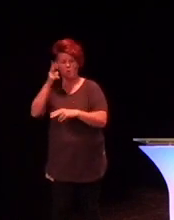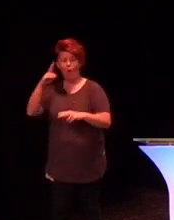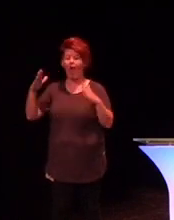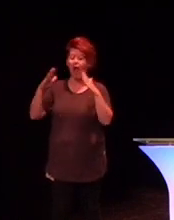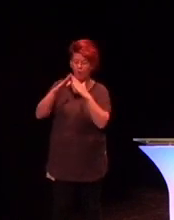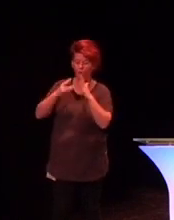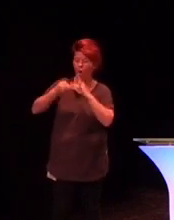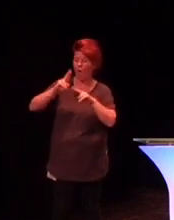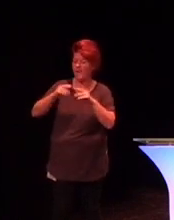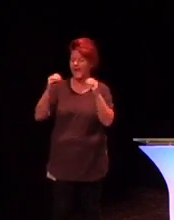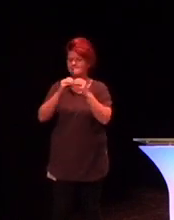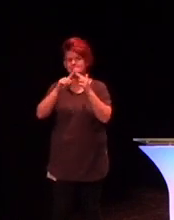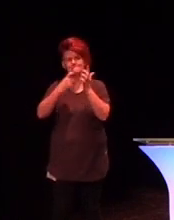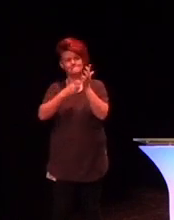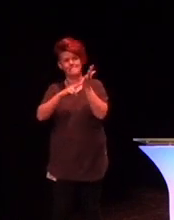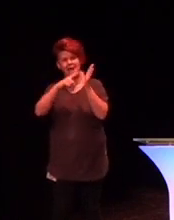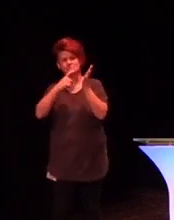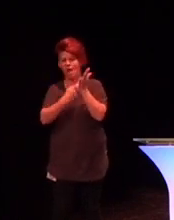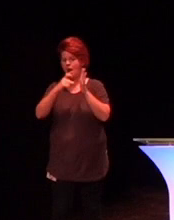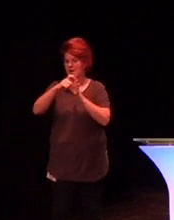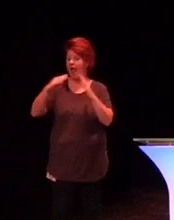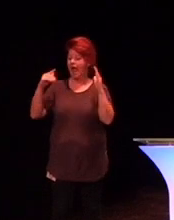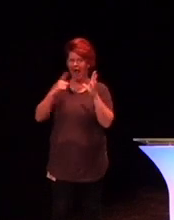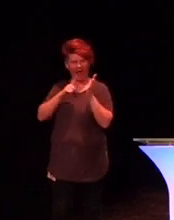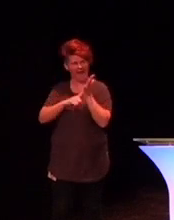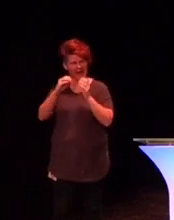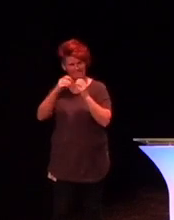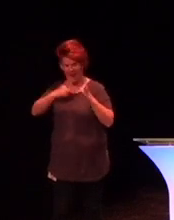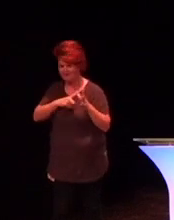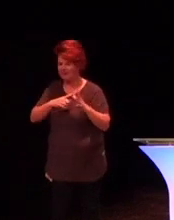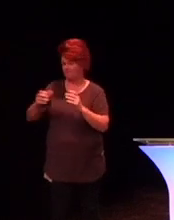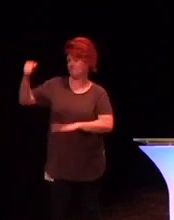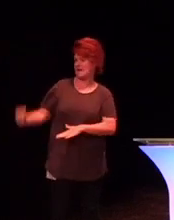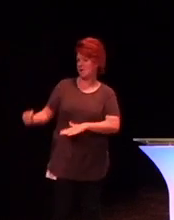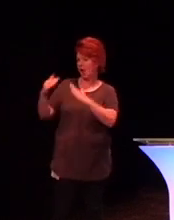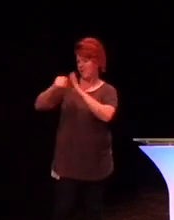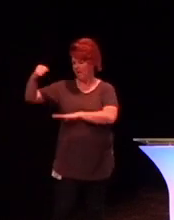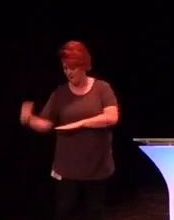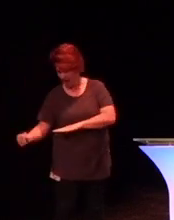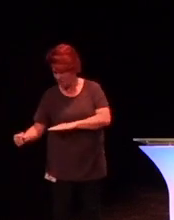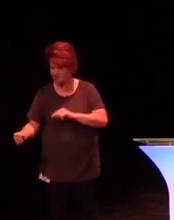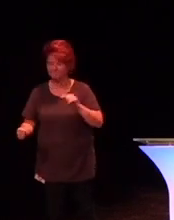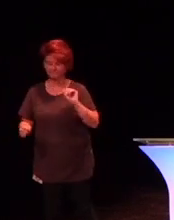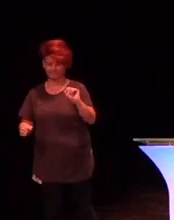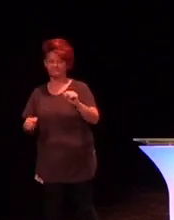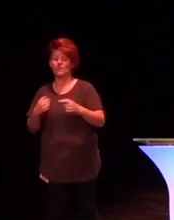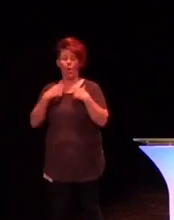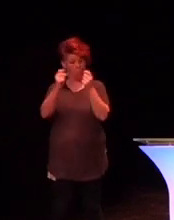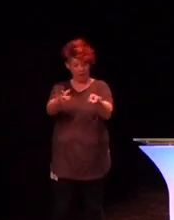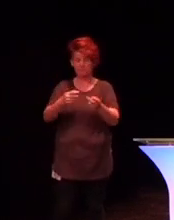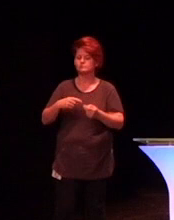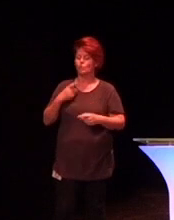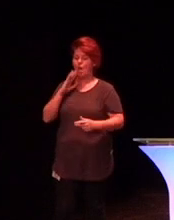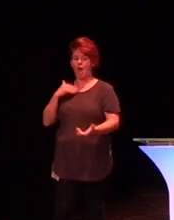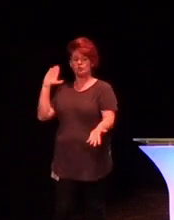you know, interpreting for a show called The House of Bernard and Alba. And that's my style I used for